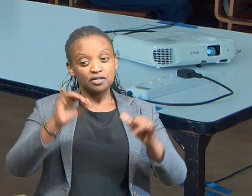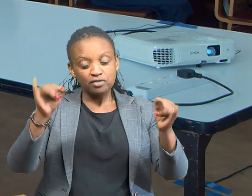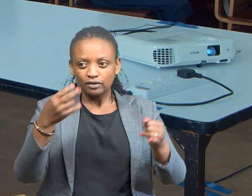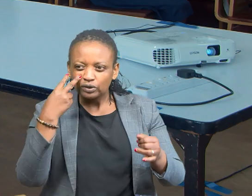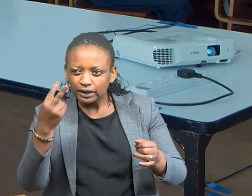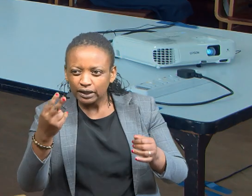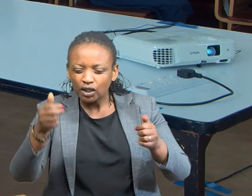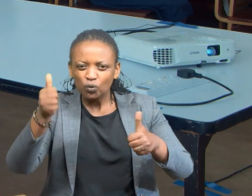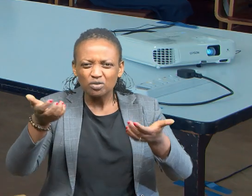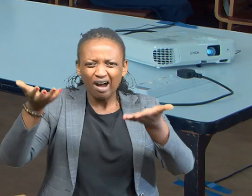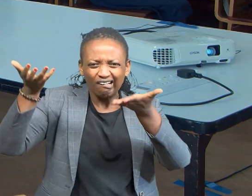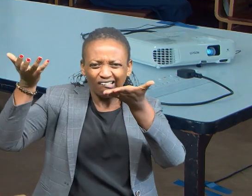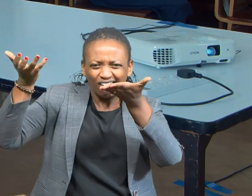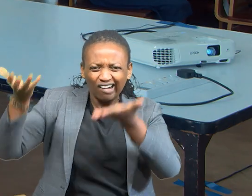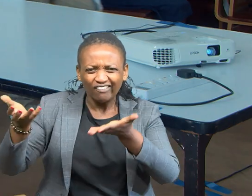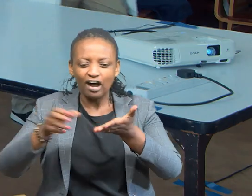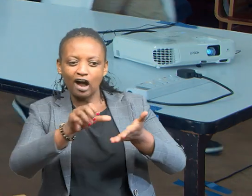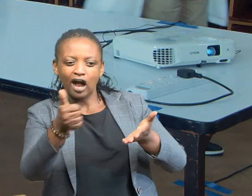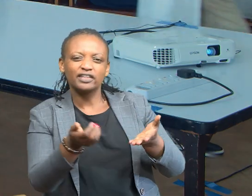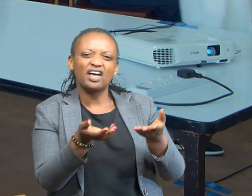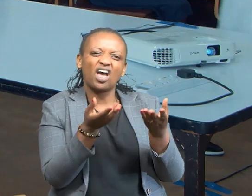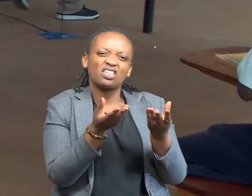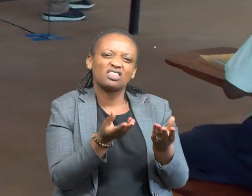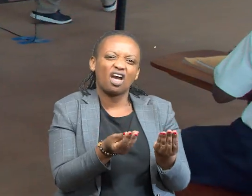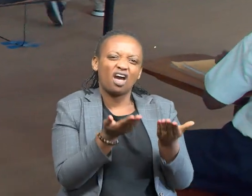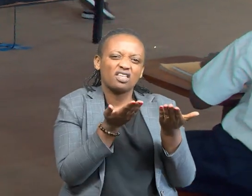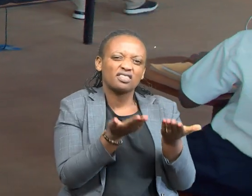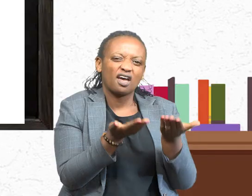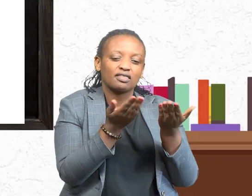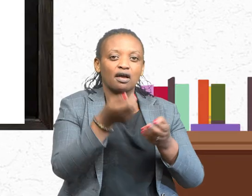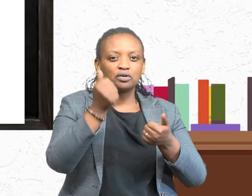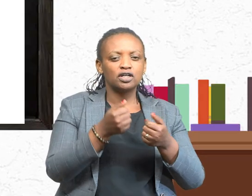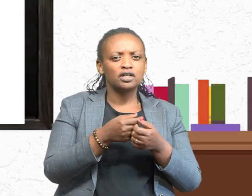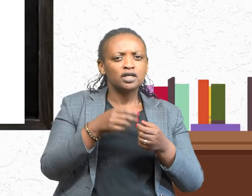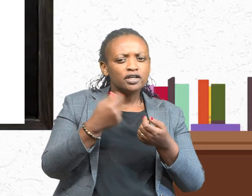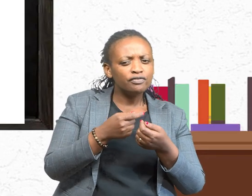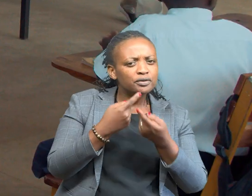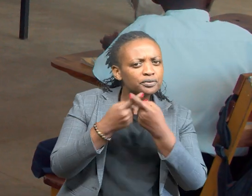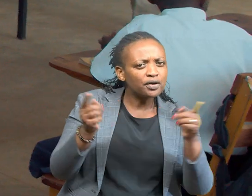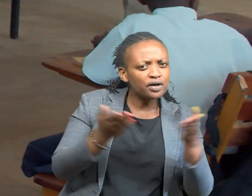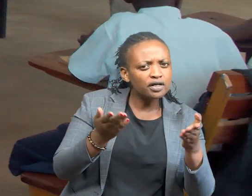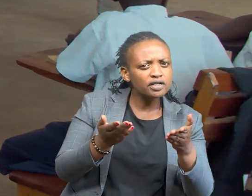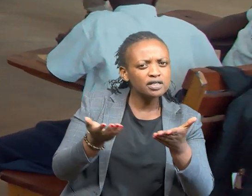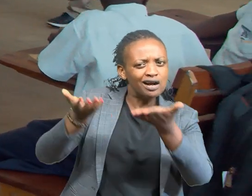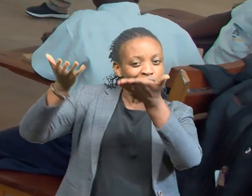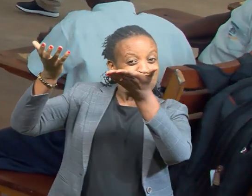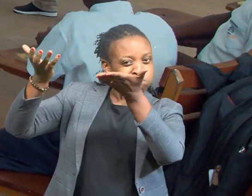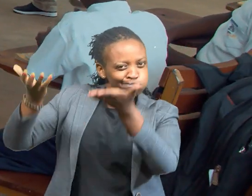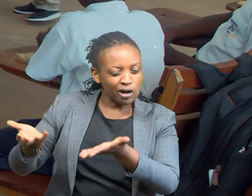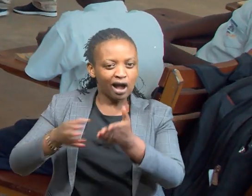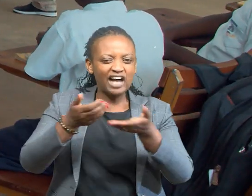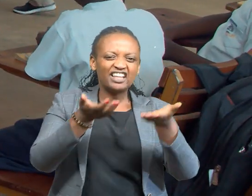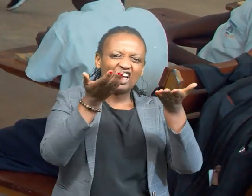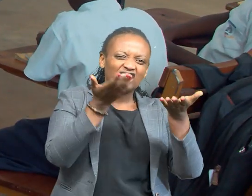see which one is heavier and which one is it? What is the opposite of heavier? Lighter.